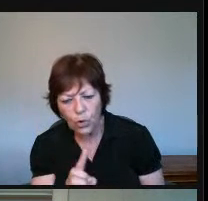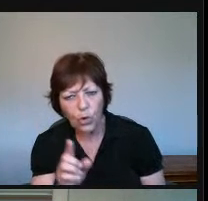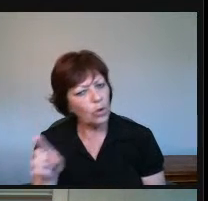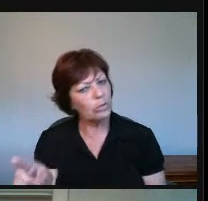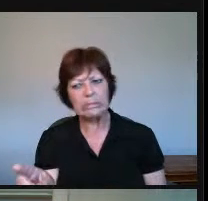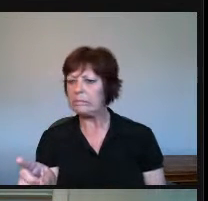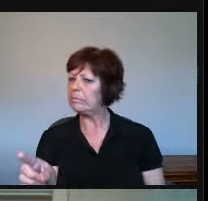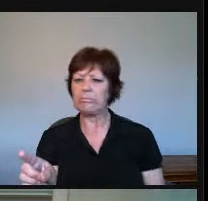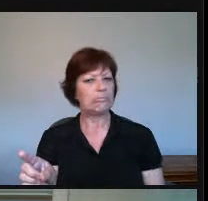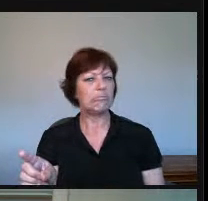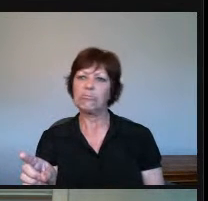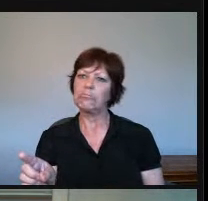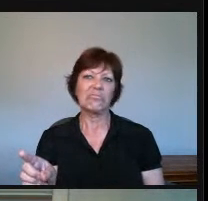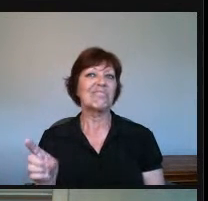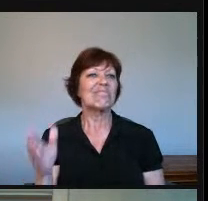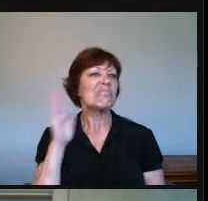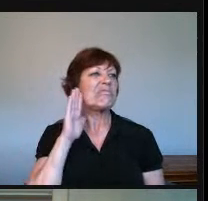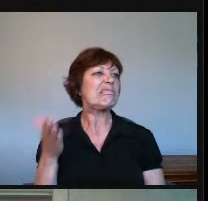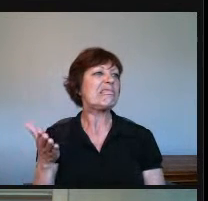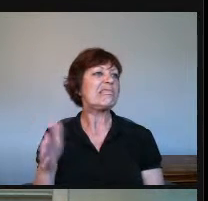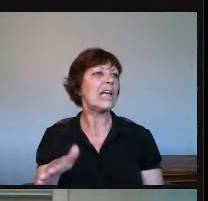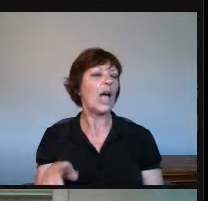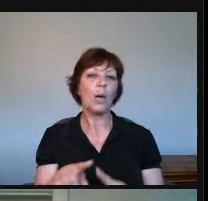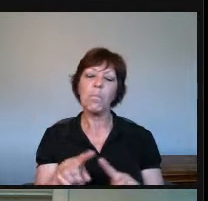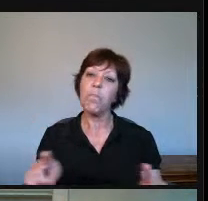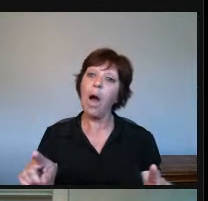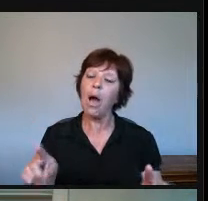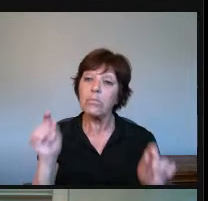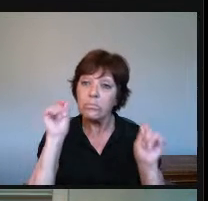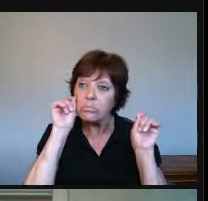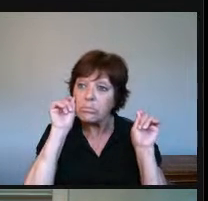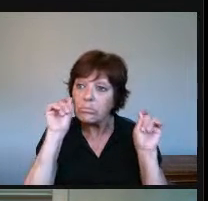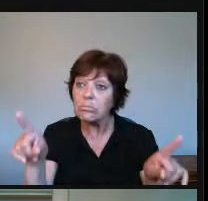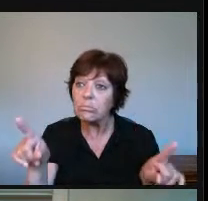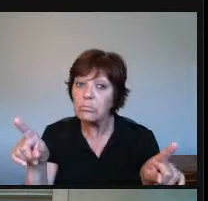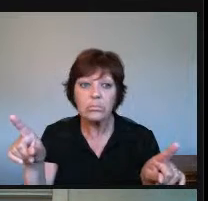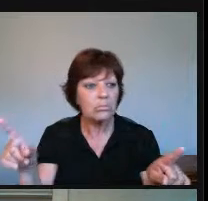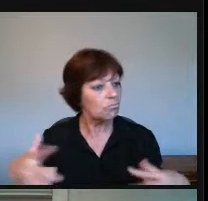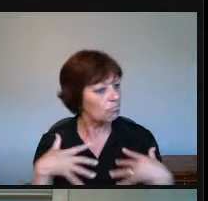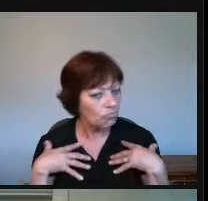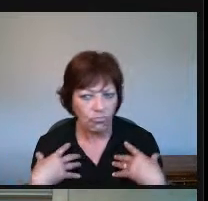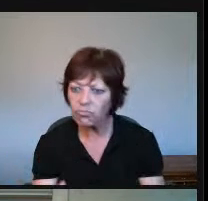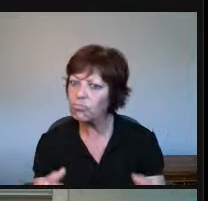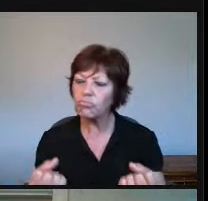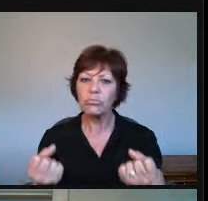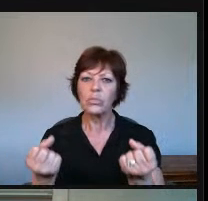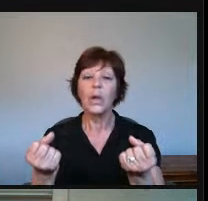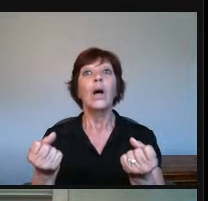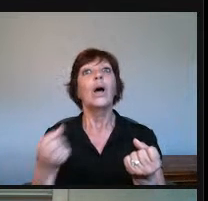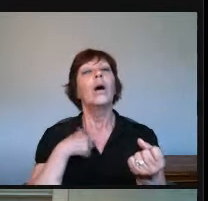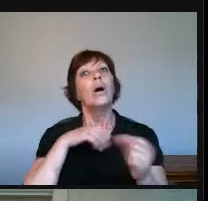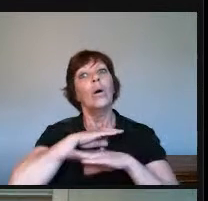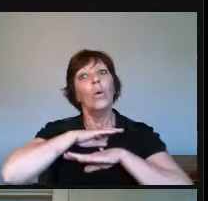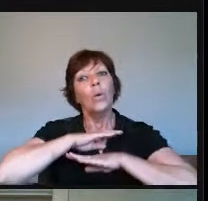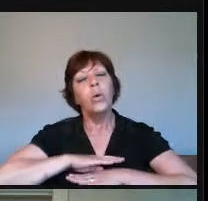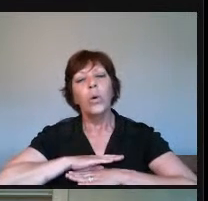not going to make it based upon our experience. But to our surprise, he turned around pretty quickly and came back. Very gratifying. What that means is, though, that he has an